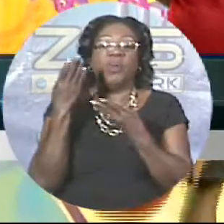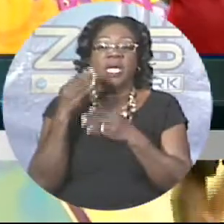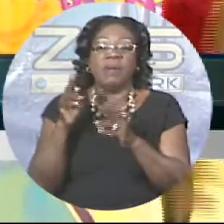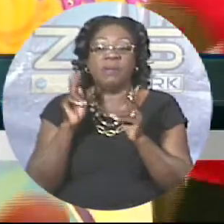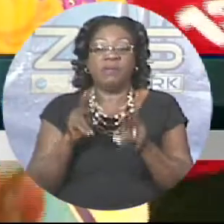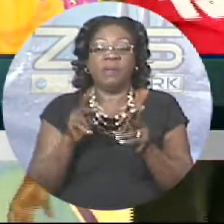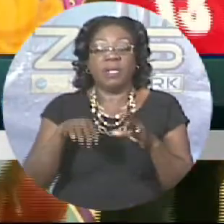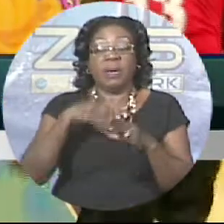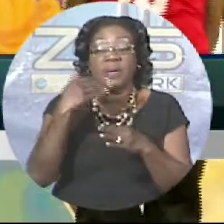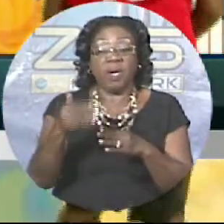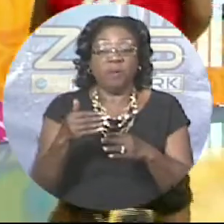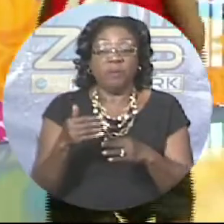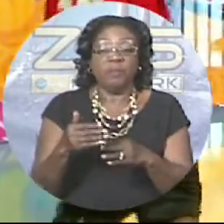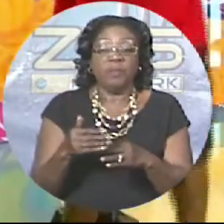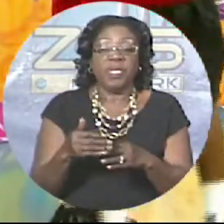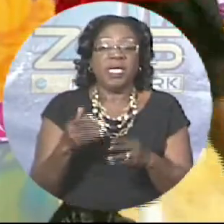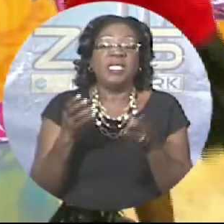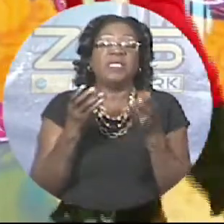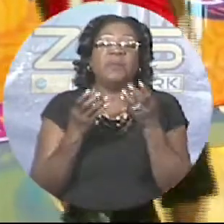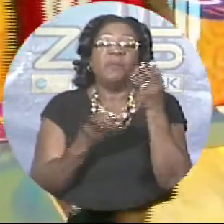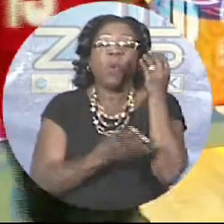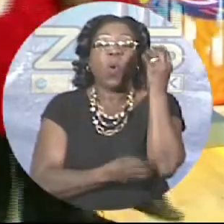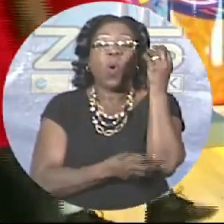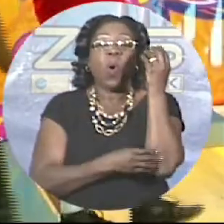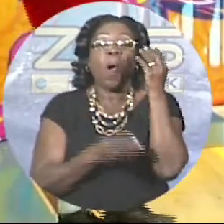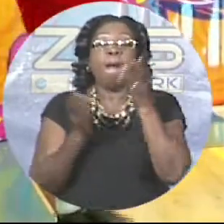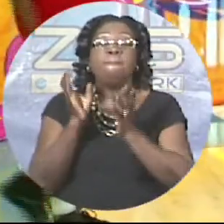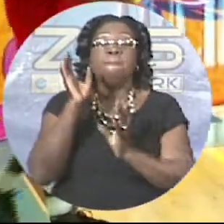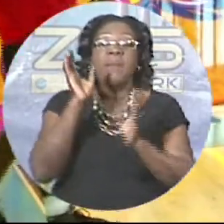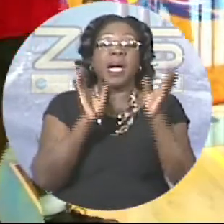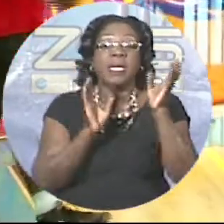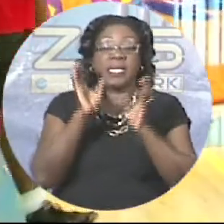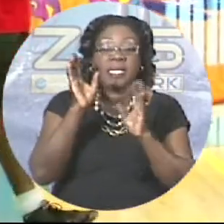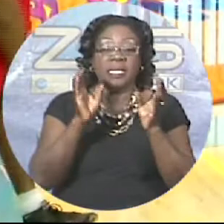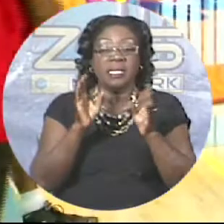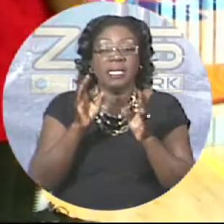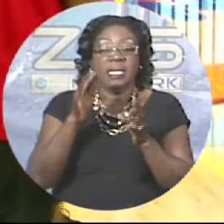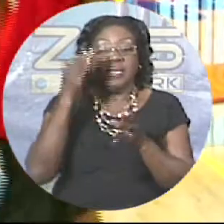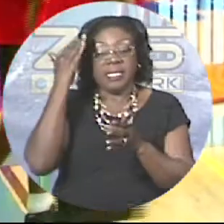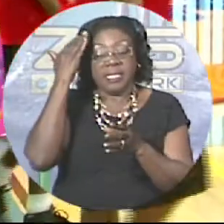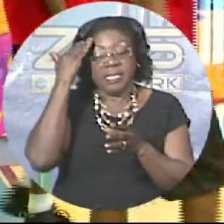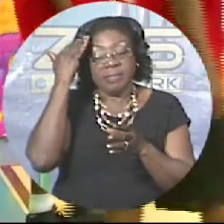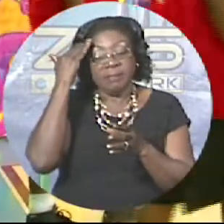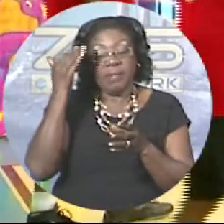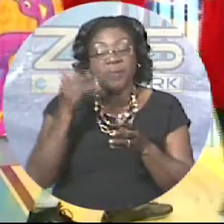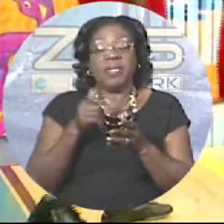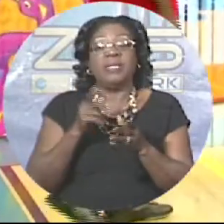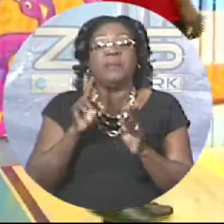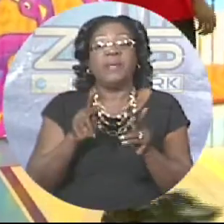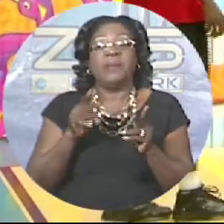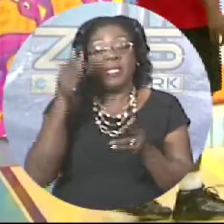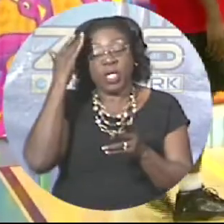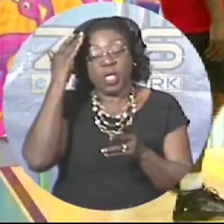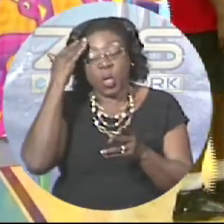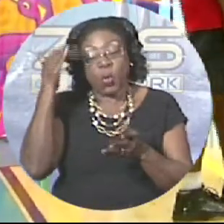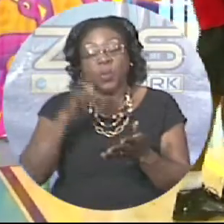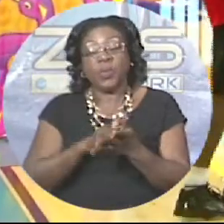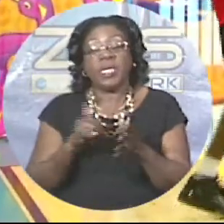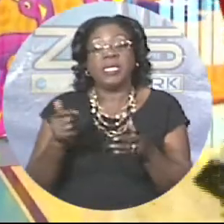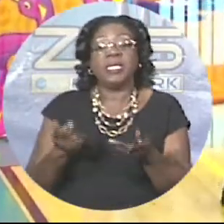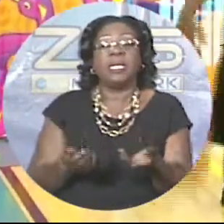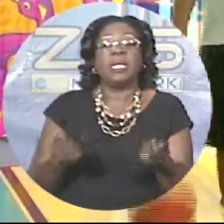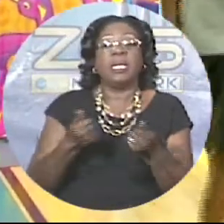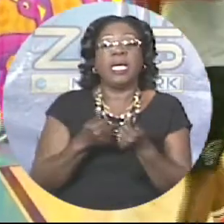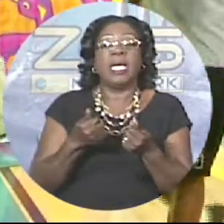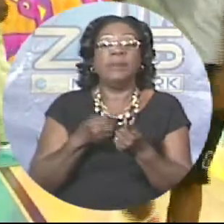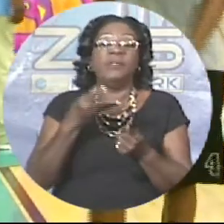a marketing person who can get the idea of the Bahamians to come into basketball, get the people back into basketball. You see, it's like